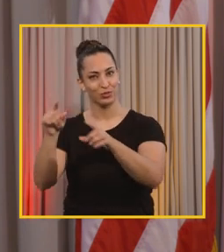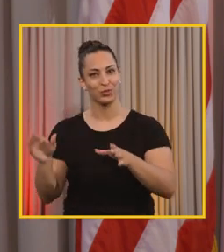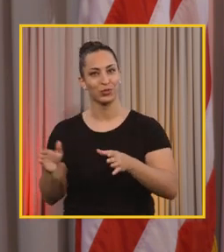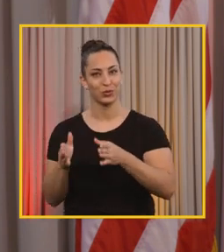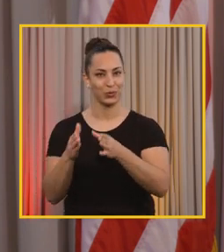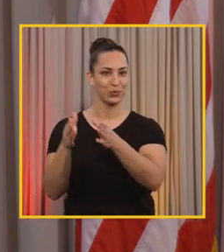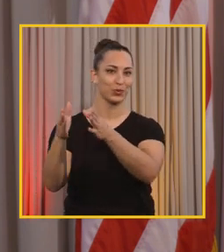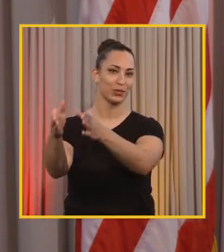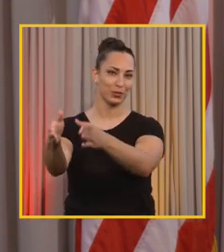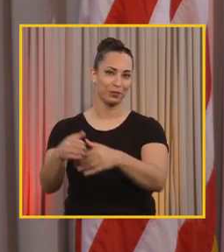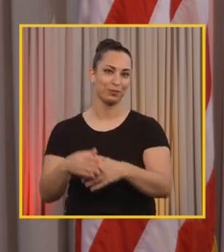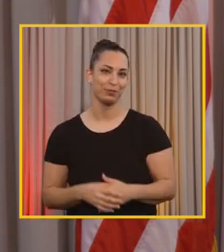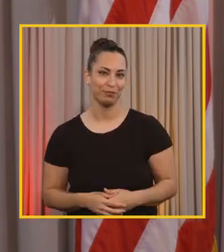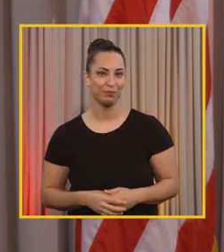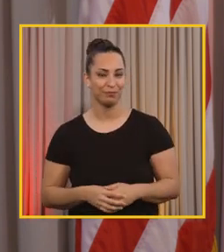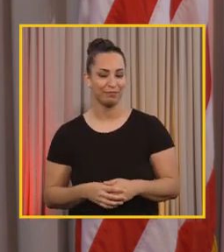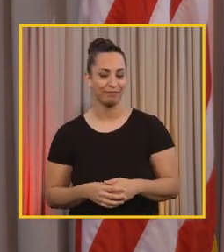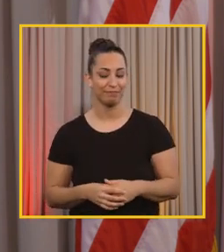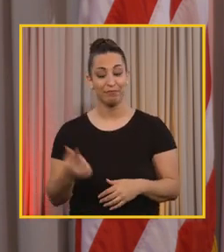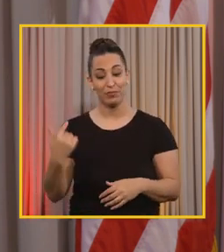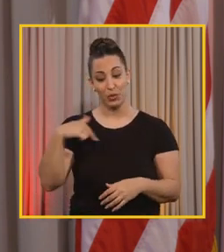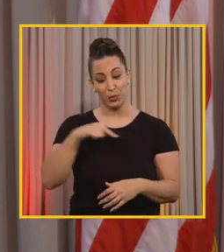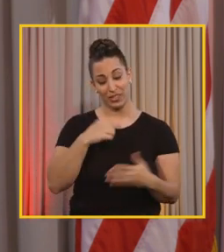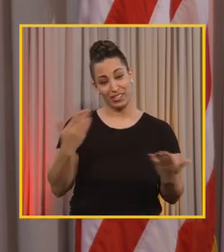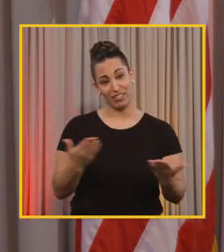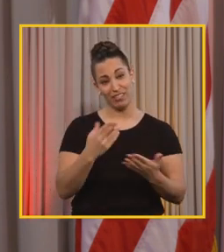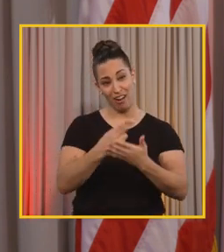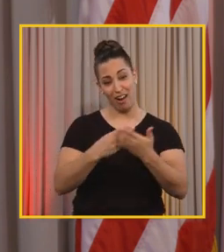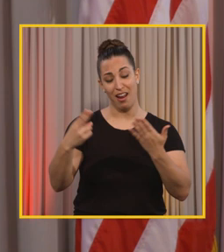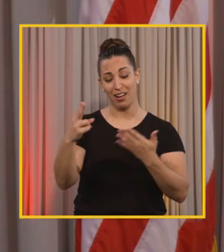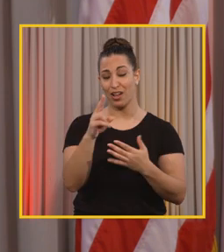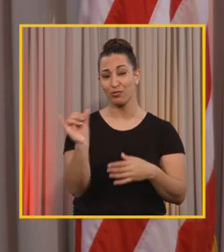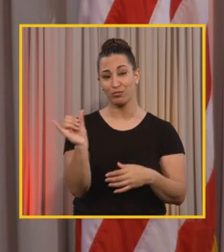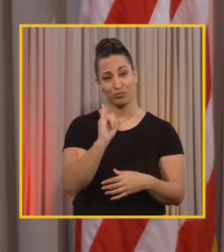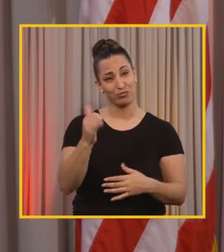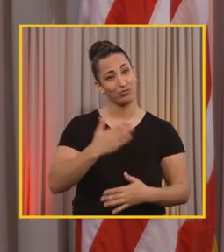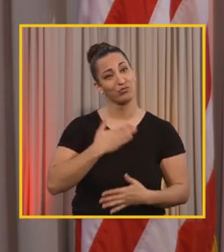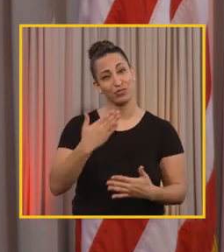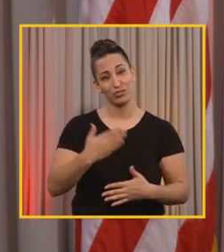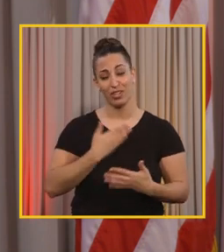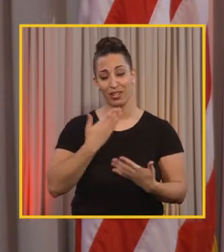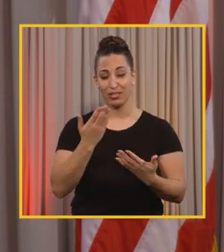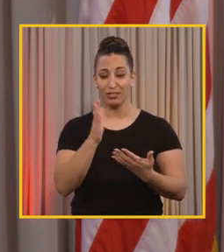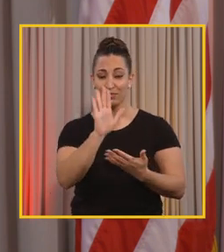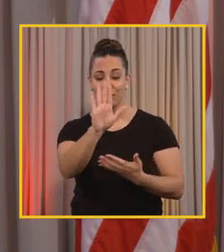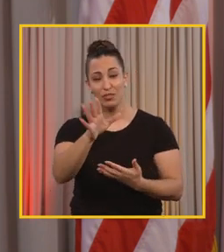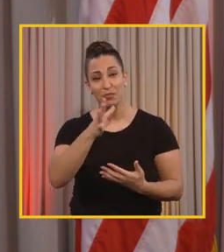appreciate hearing from you as you continue your journey.